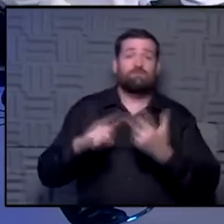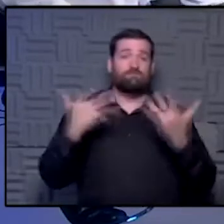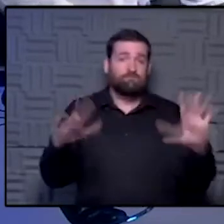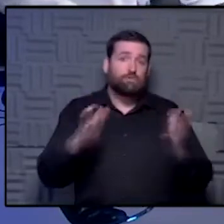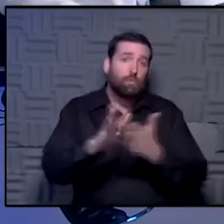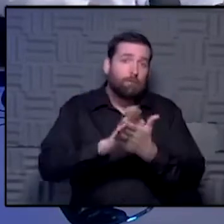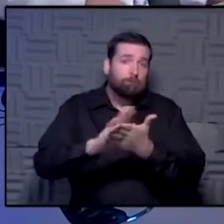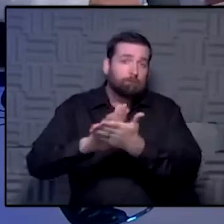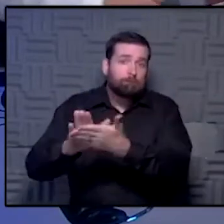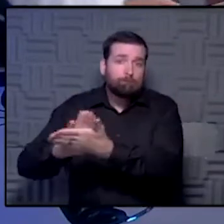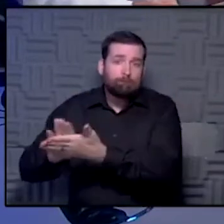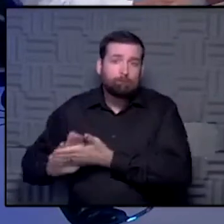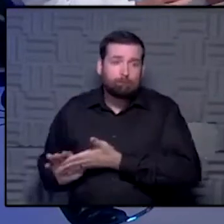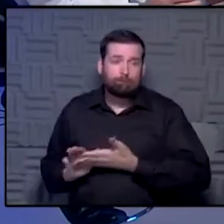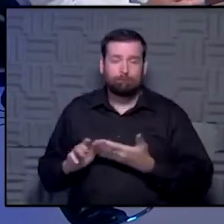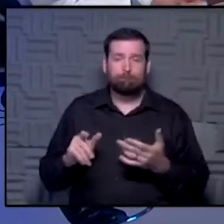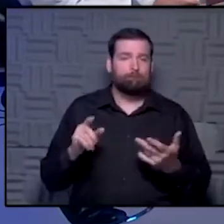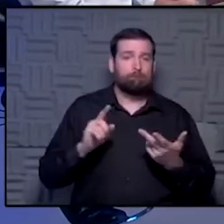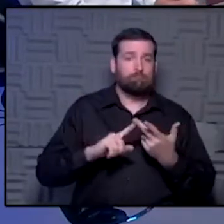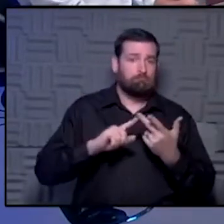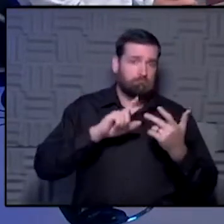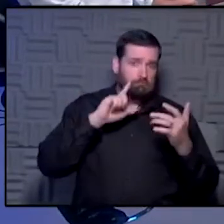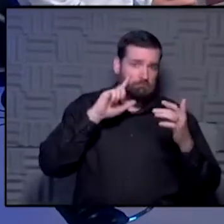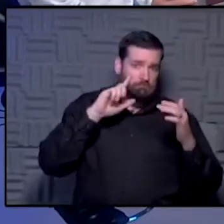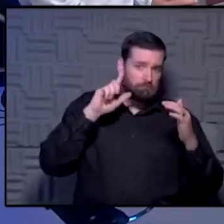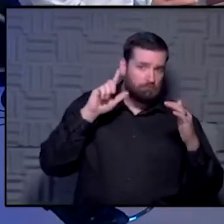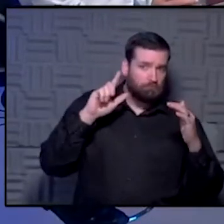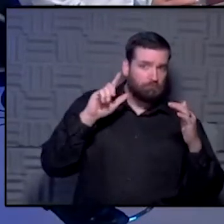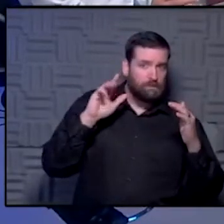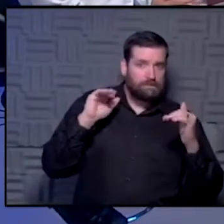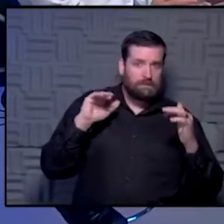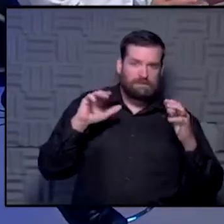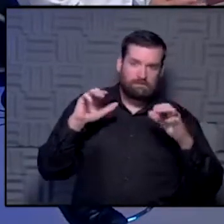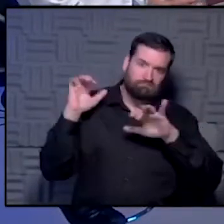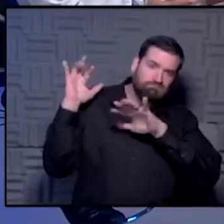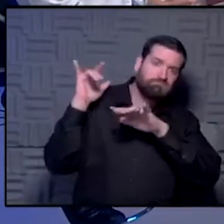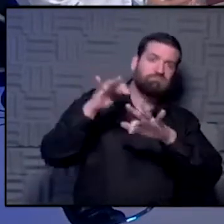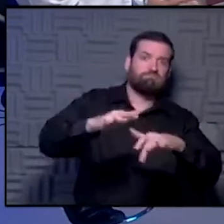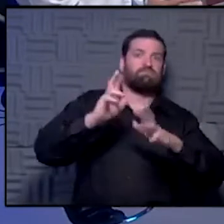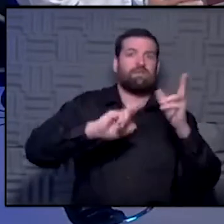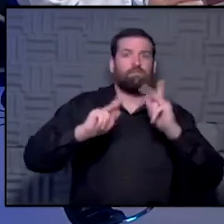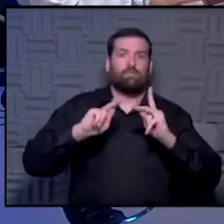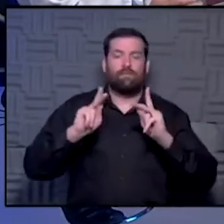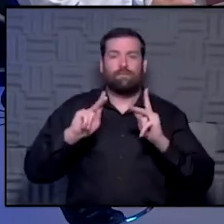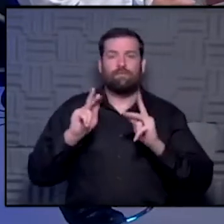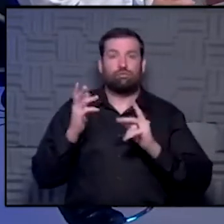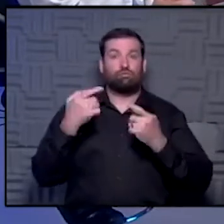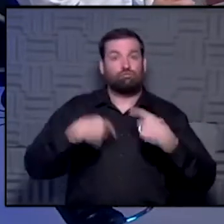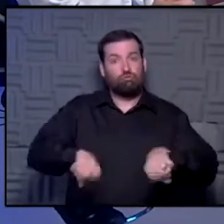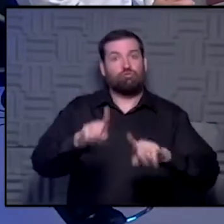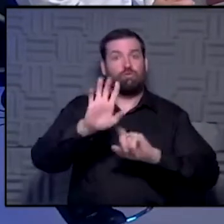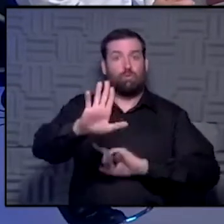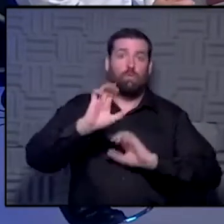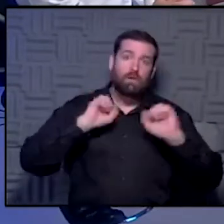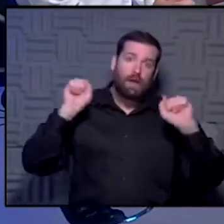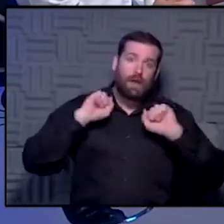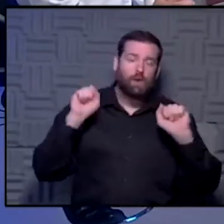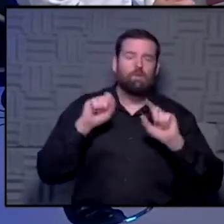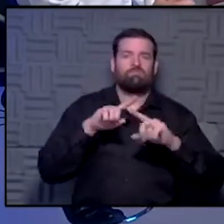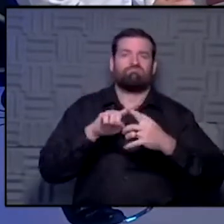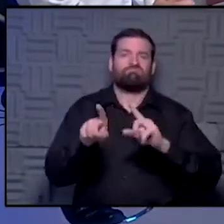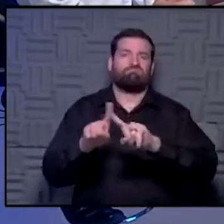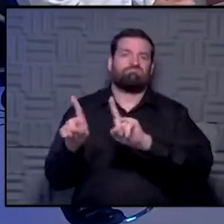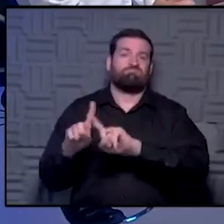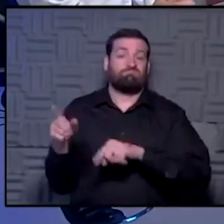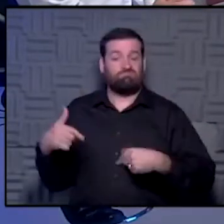down? Are you expecting a large group of folks to be coming through in the middle of your workout? I